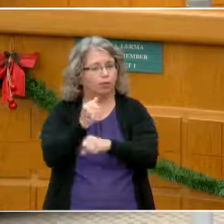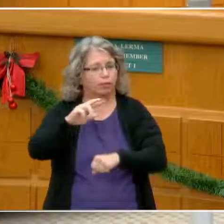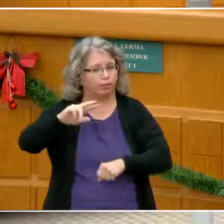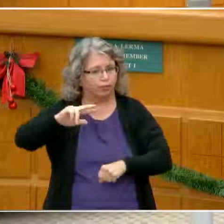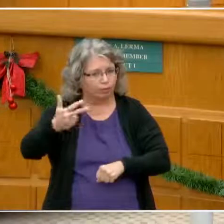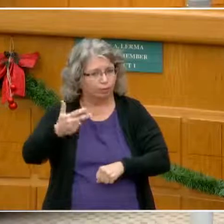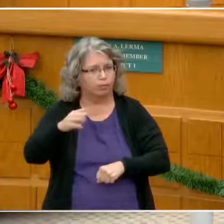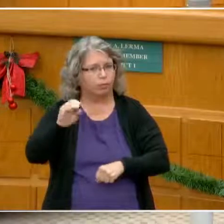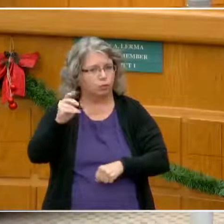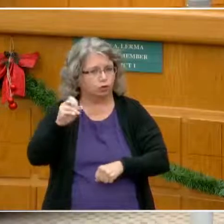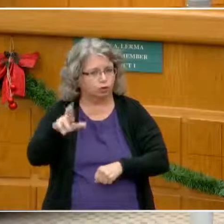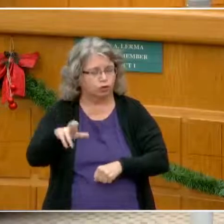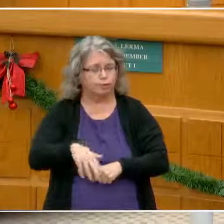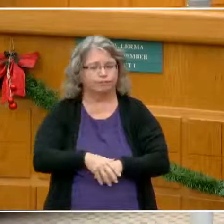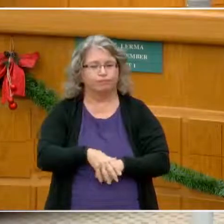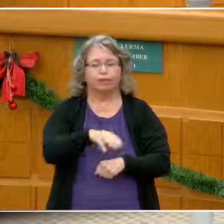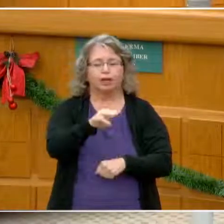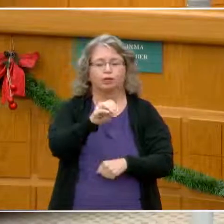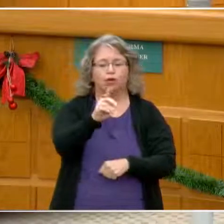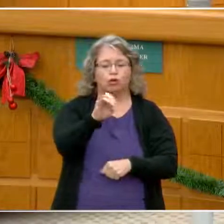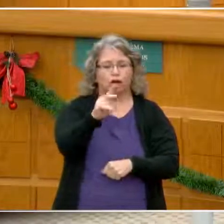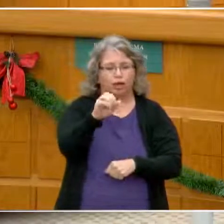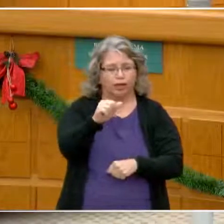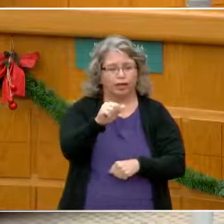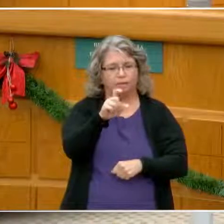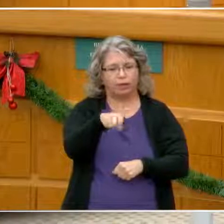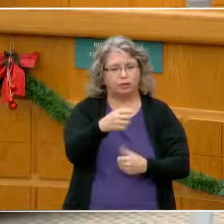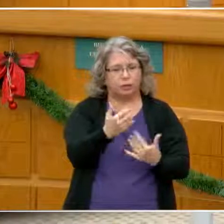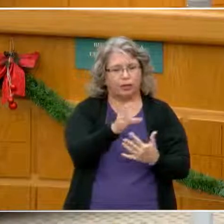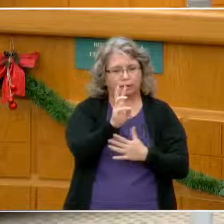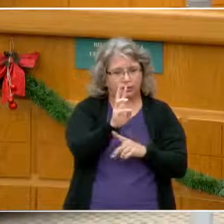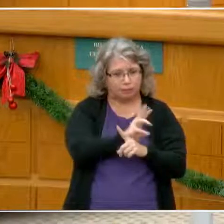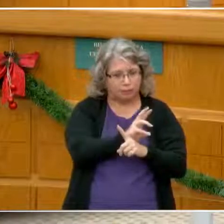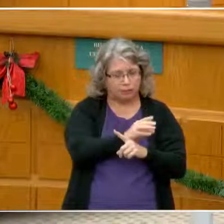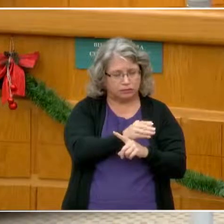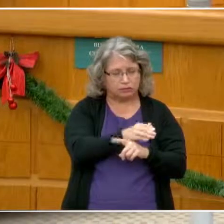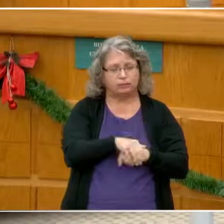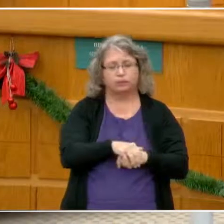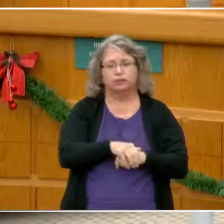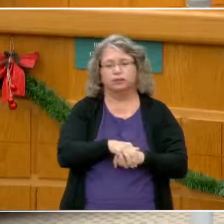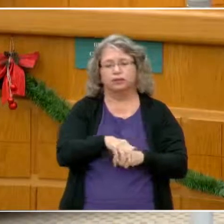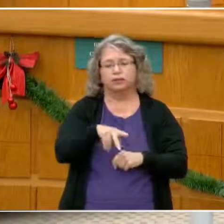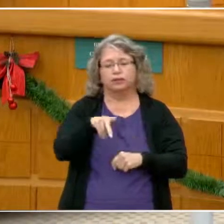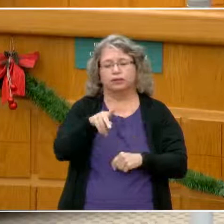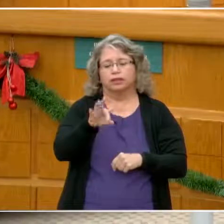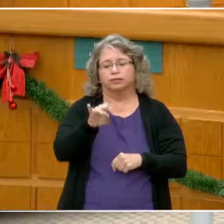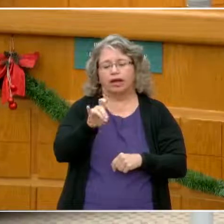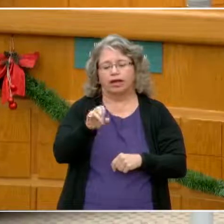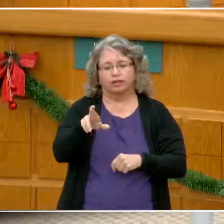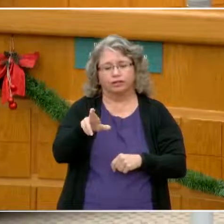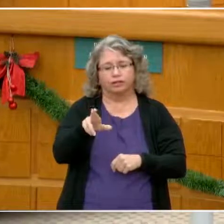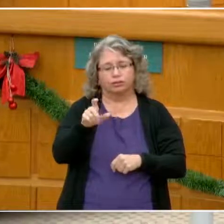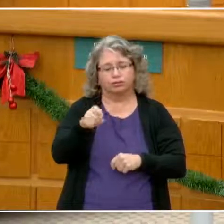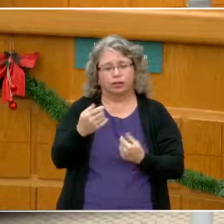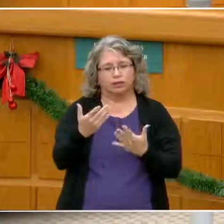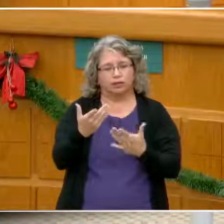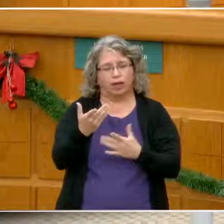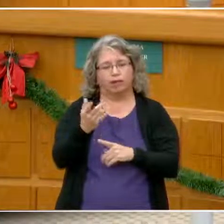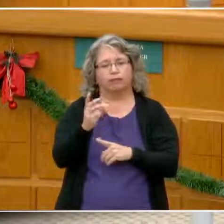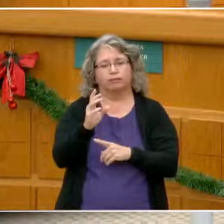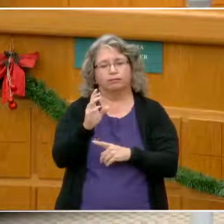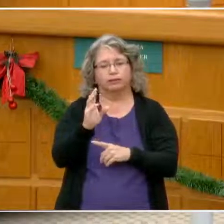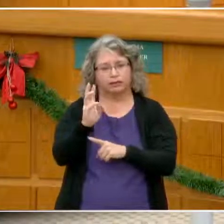older. The Pfizer booster is for 6 months after your second vaccinations if you're 16 years old and